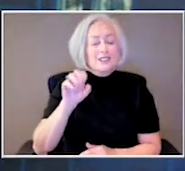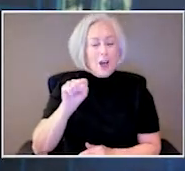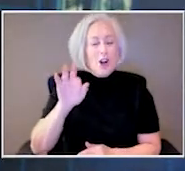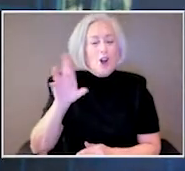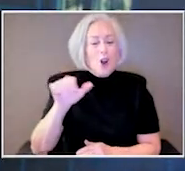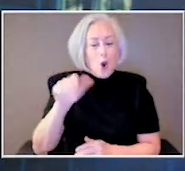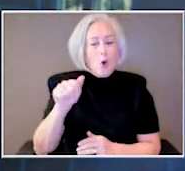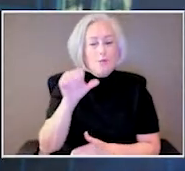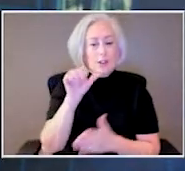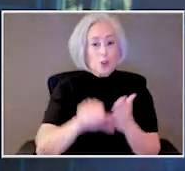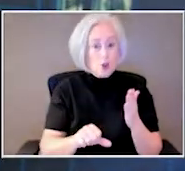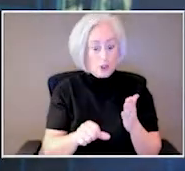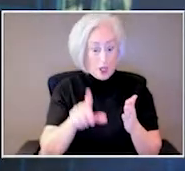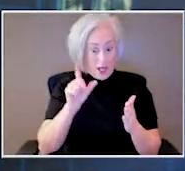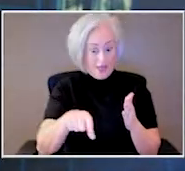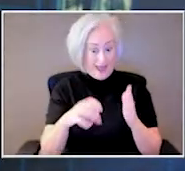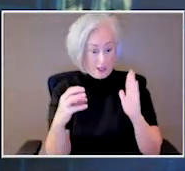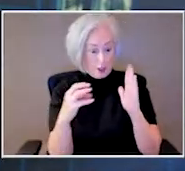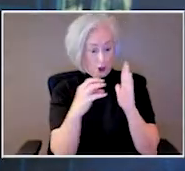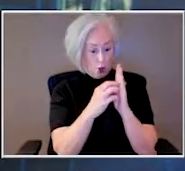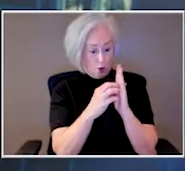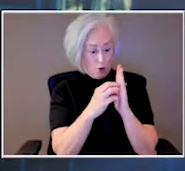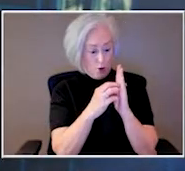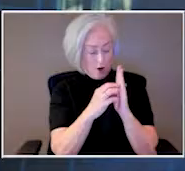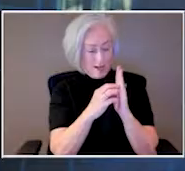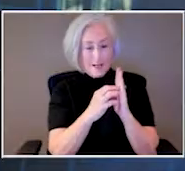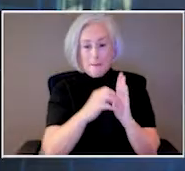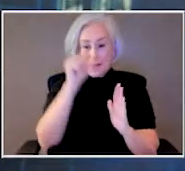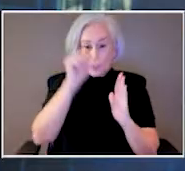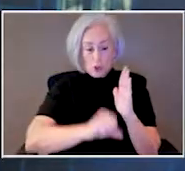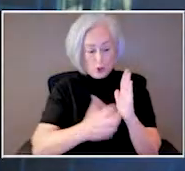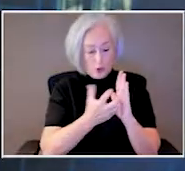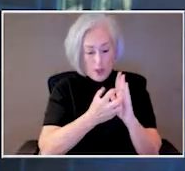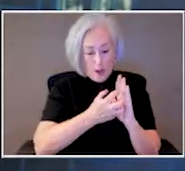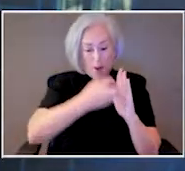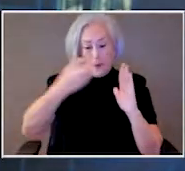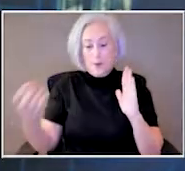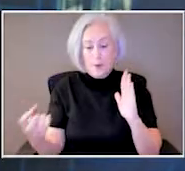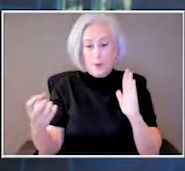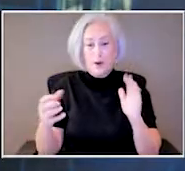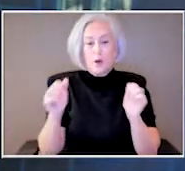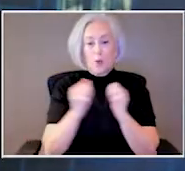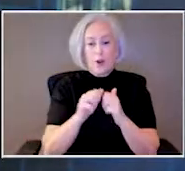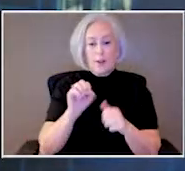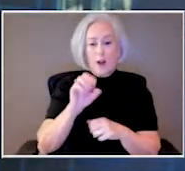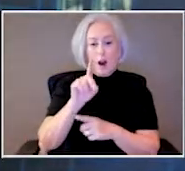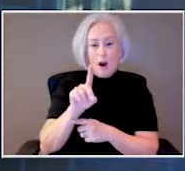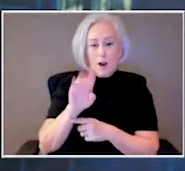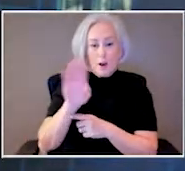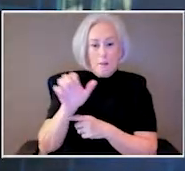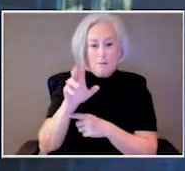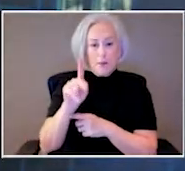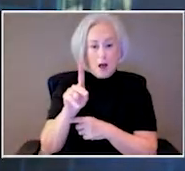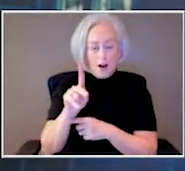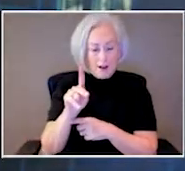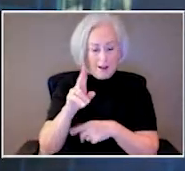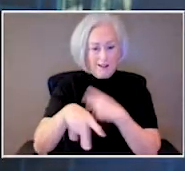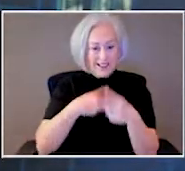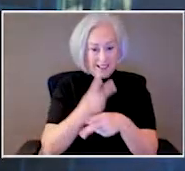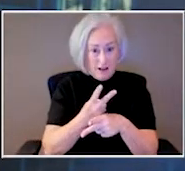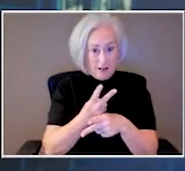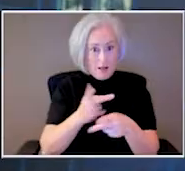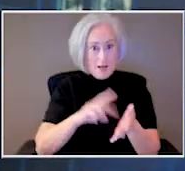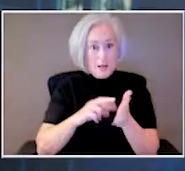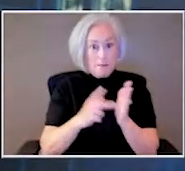tumor out in a wide en bloc fashion. What that means is with a cuff of normal tissue surrounding it and in one piece,